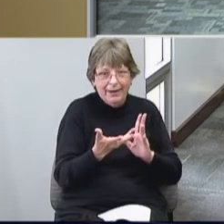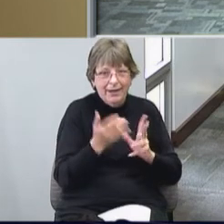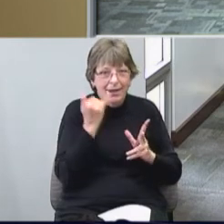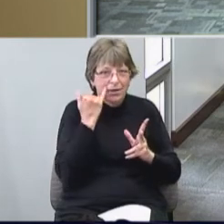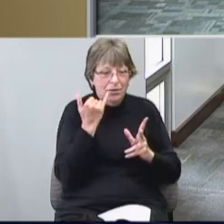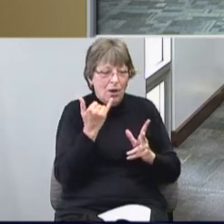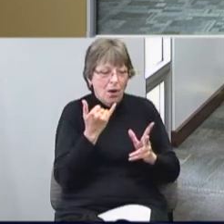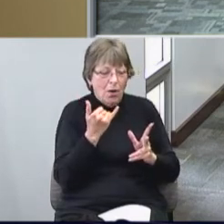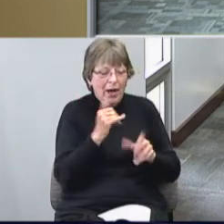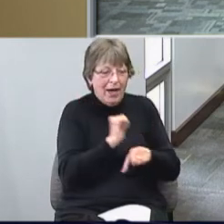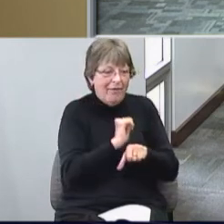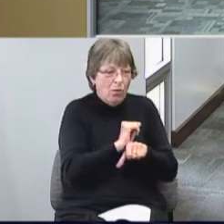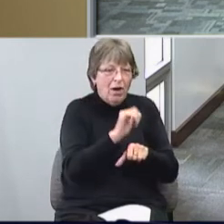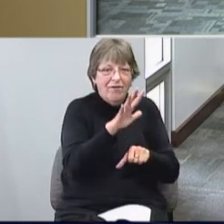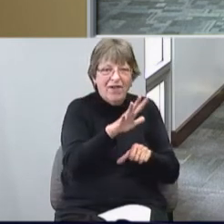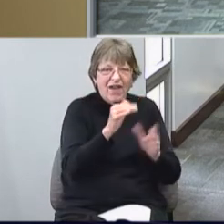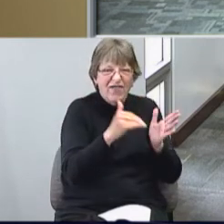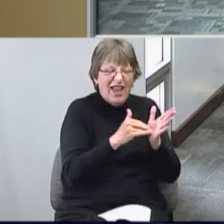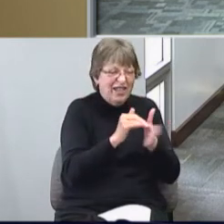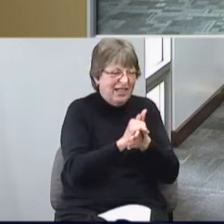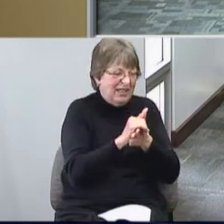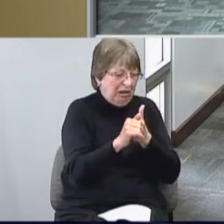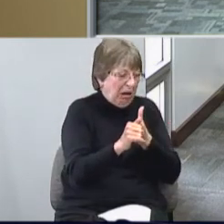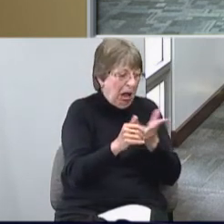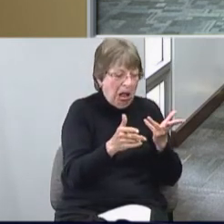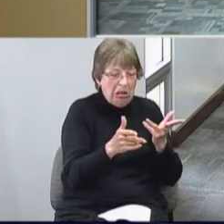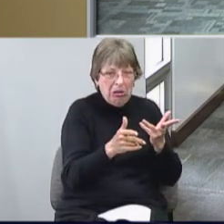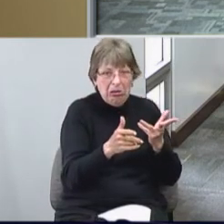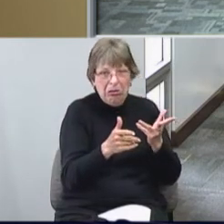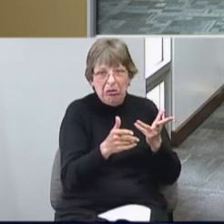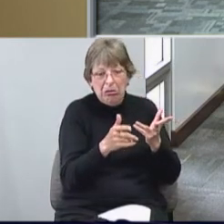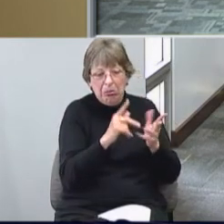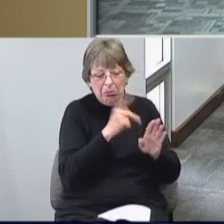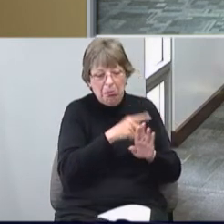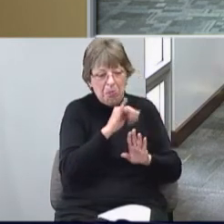a $5,000 project and it increased his taxes by